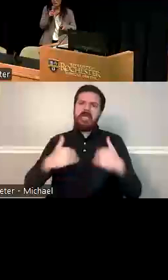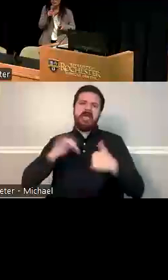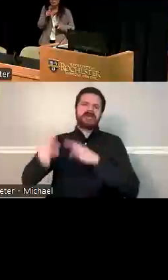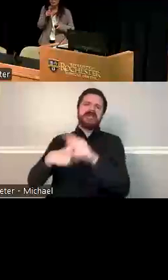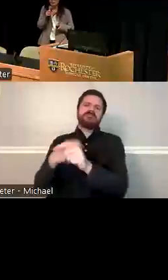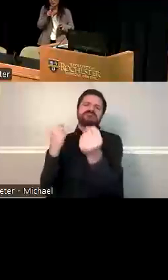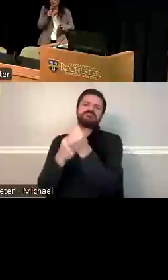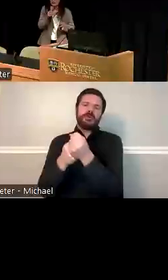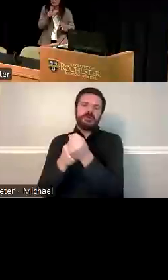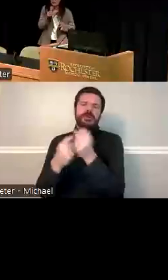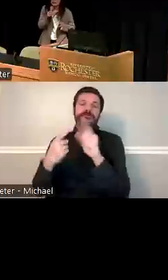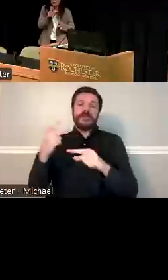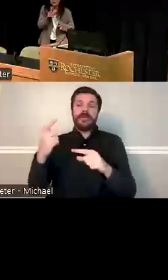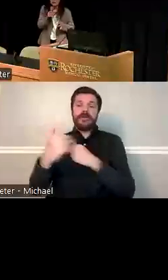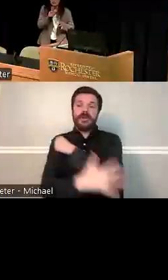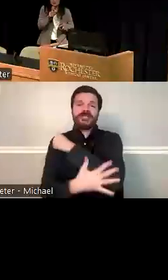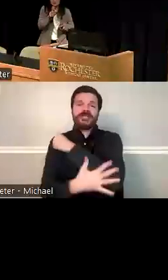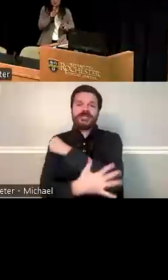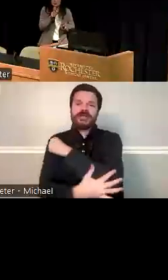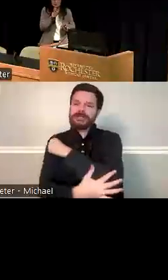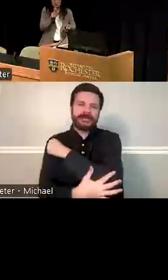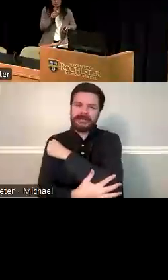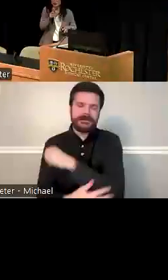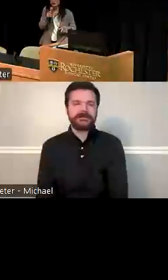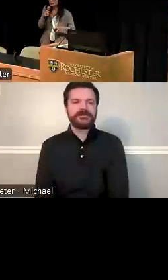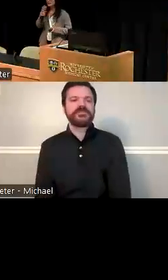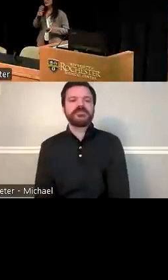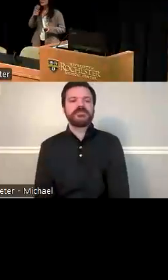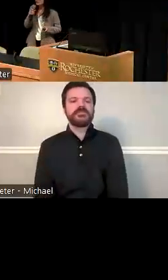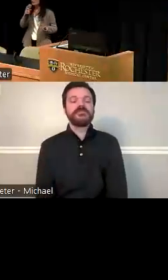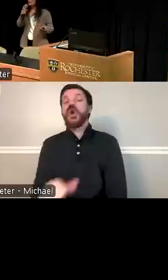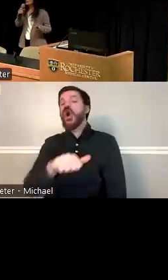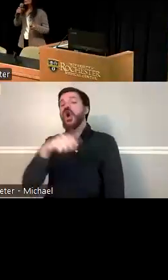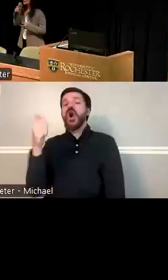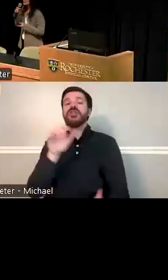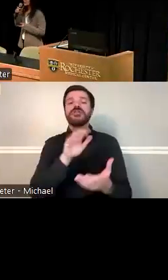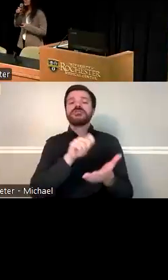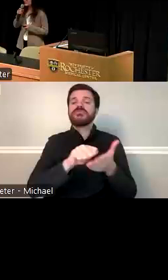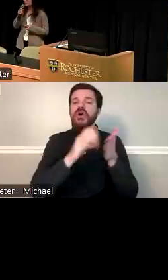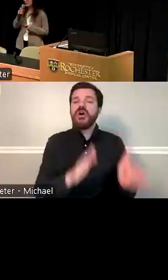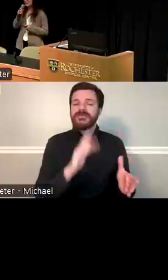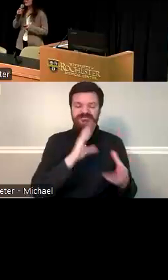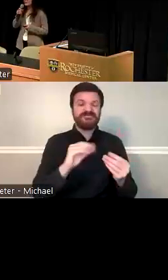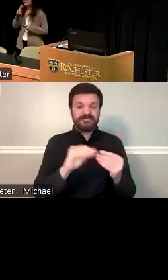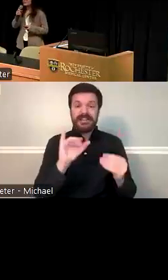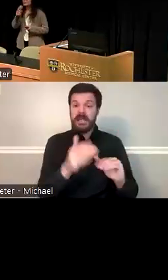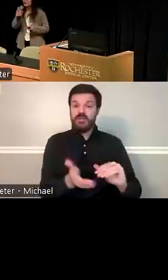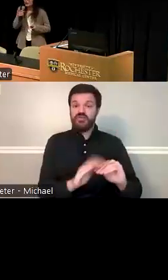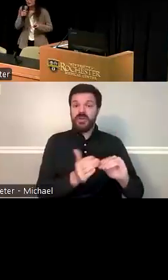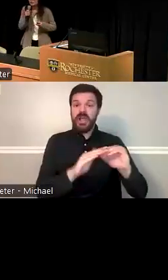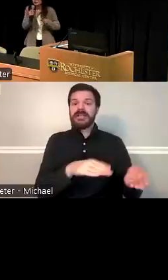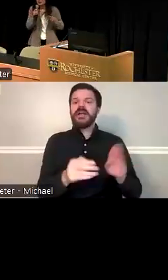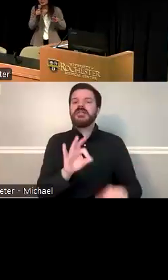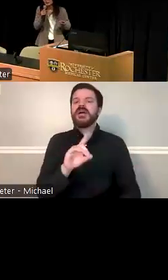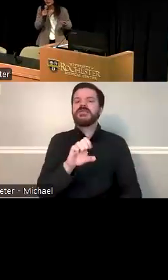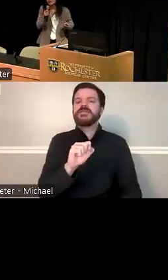the nation. And so the other scholars are saying that the rise of the death of despair is